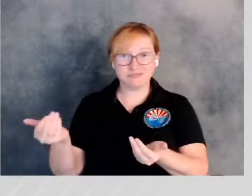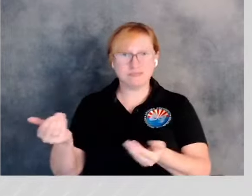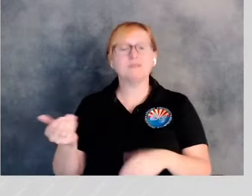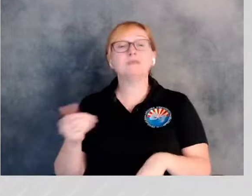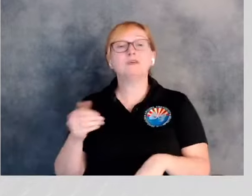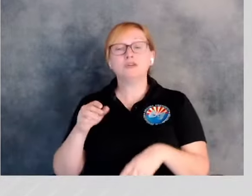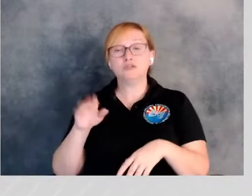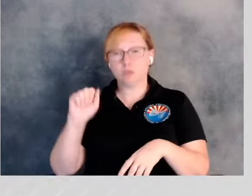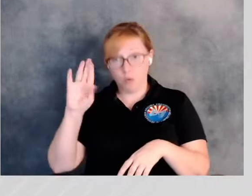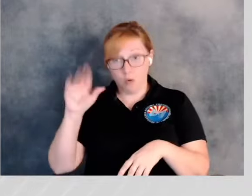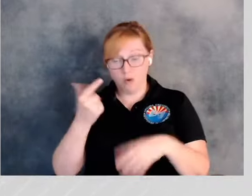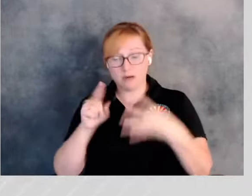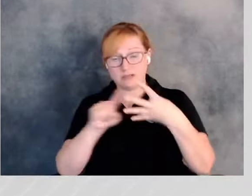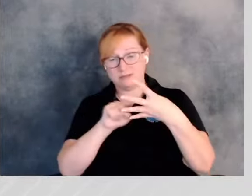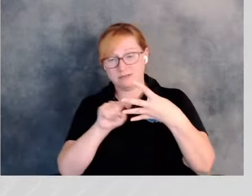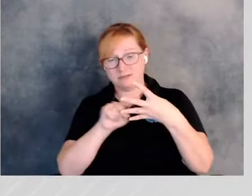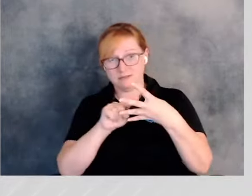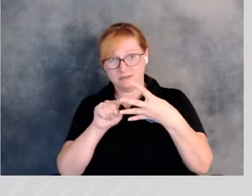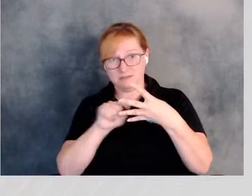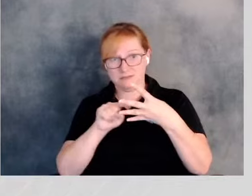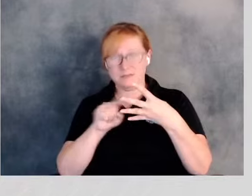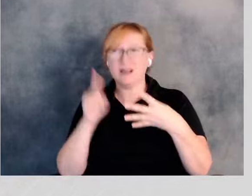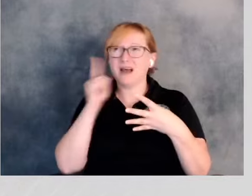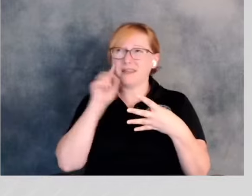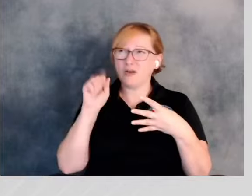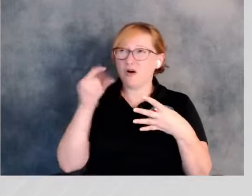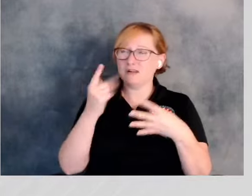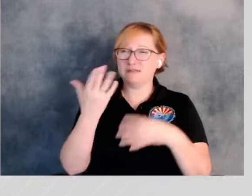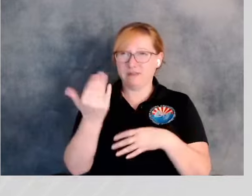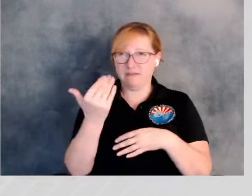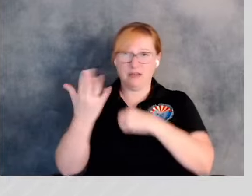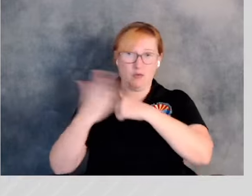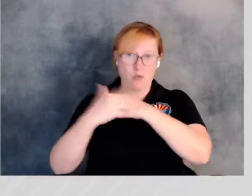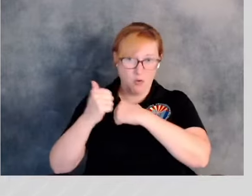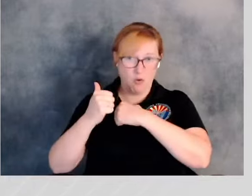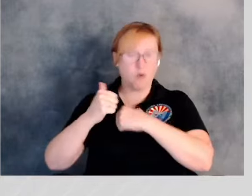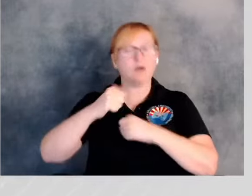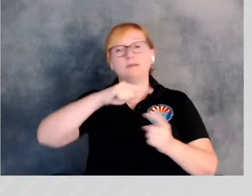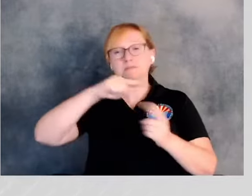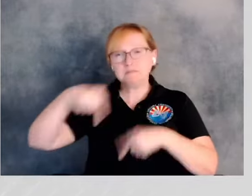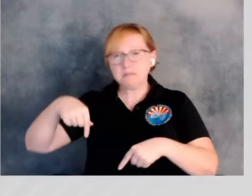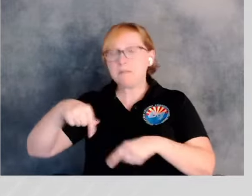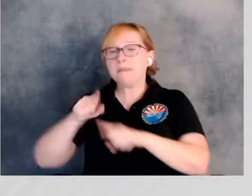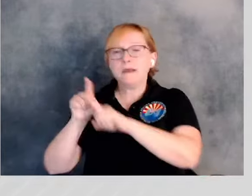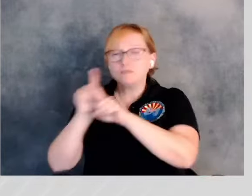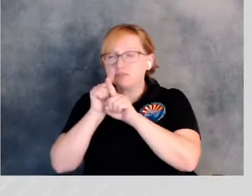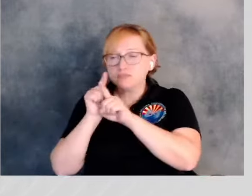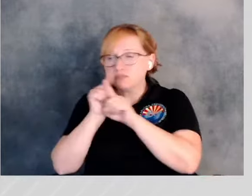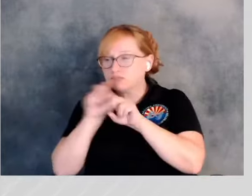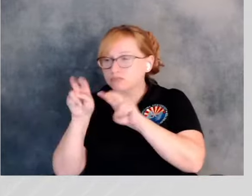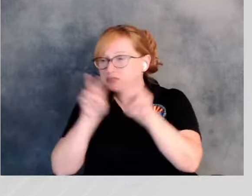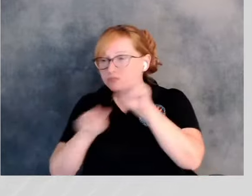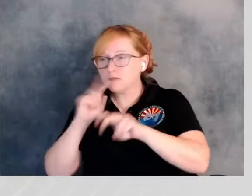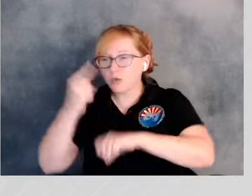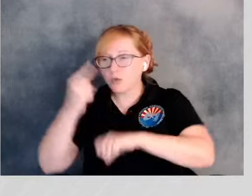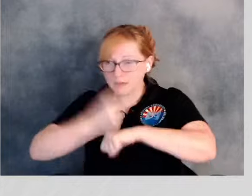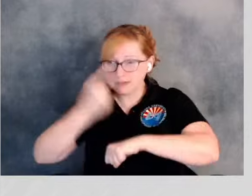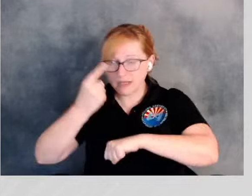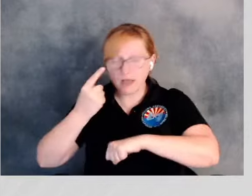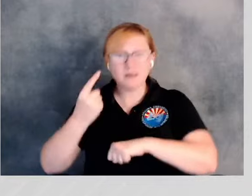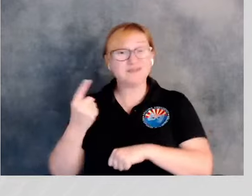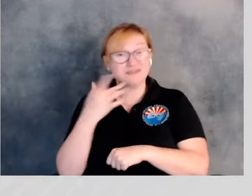I think we got activated on the 15th of August, and we came down and we shadowed for a day. We were fortunate enough to come into